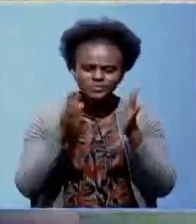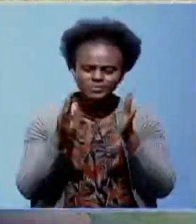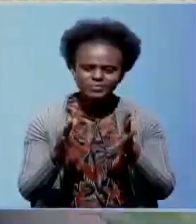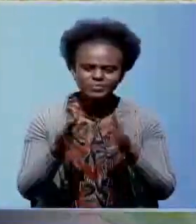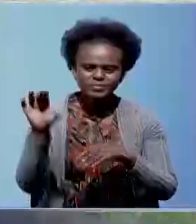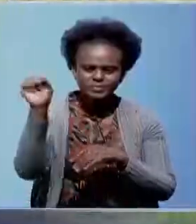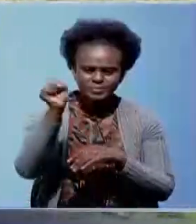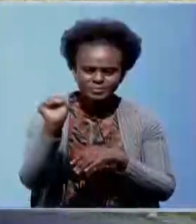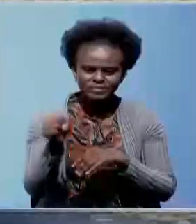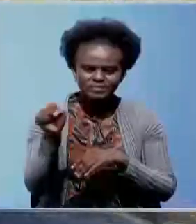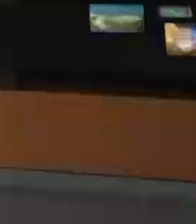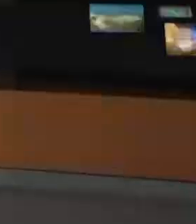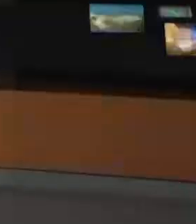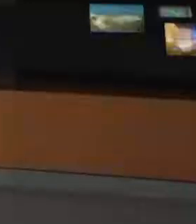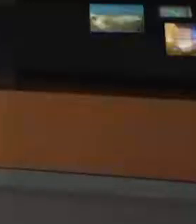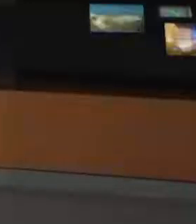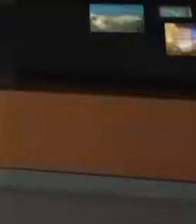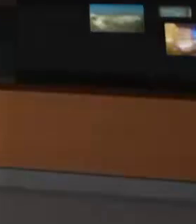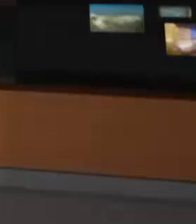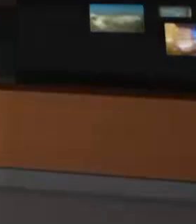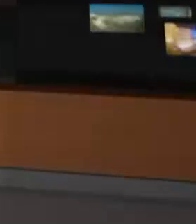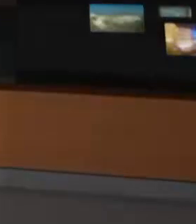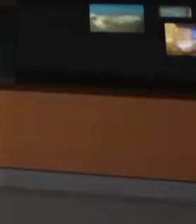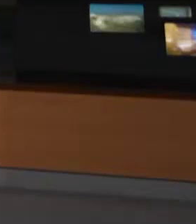News, Shangombo. Remember to